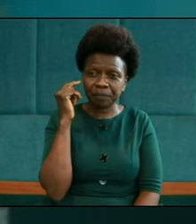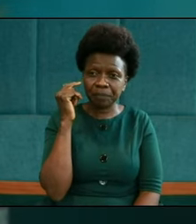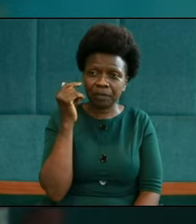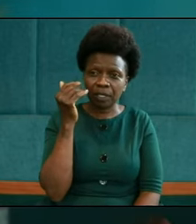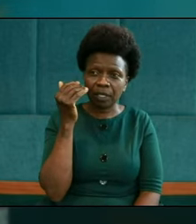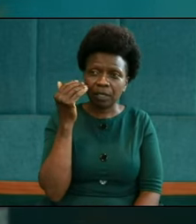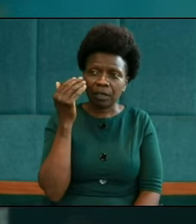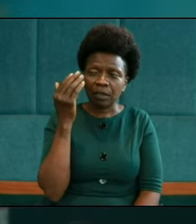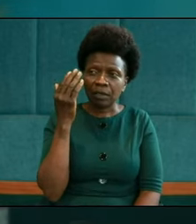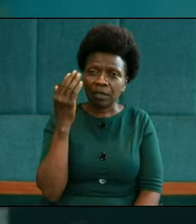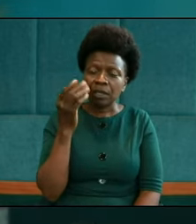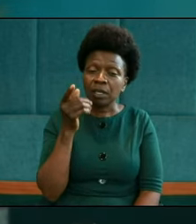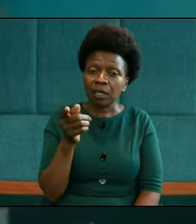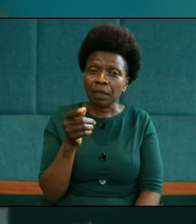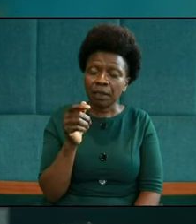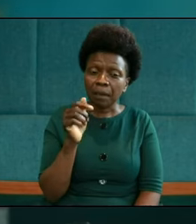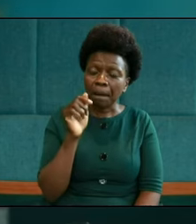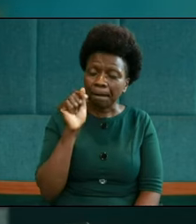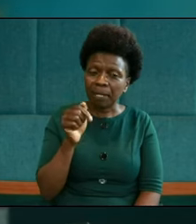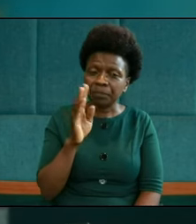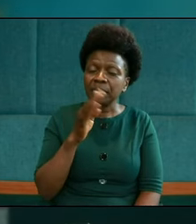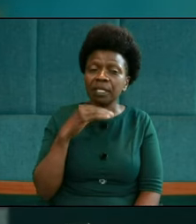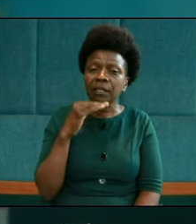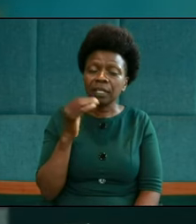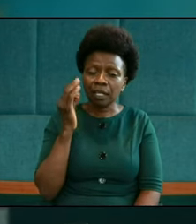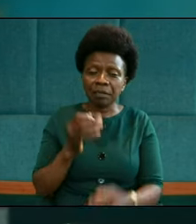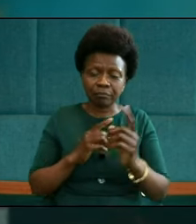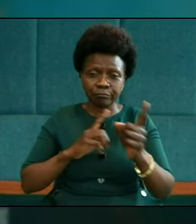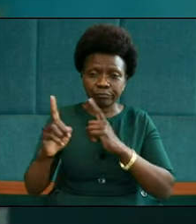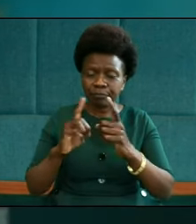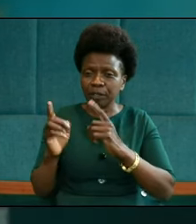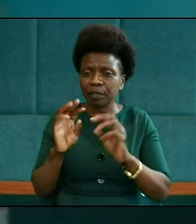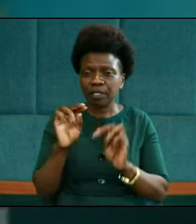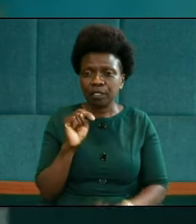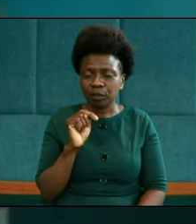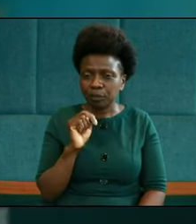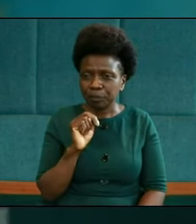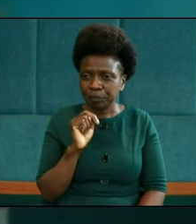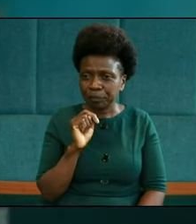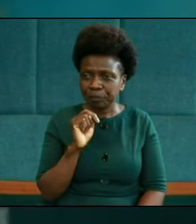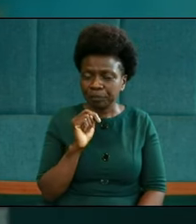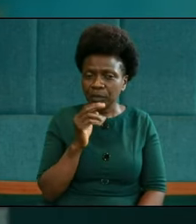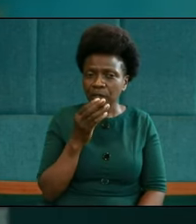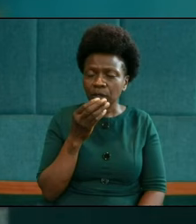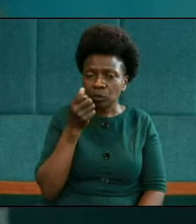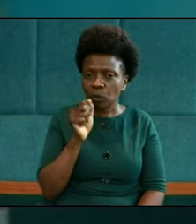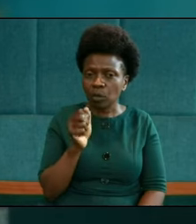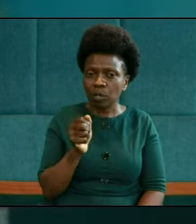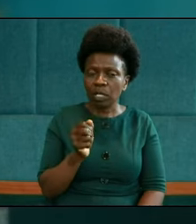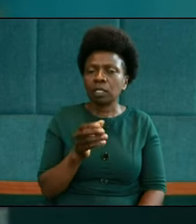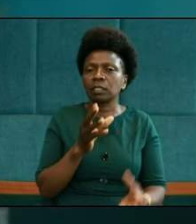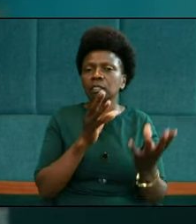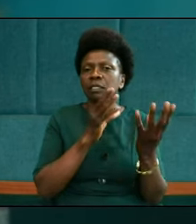he'll be dead if he's not running away. So with that, he accepts to